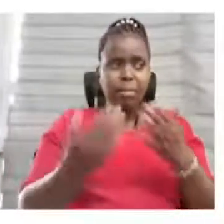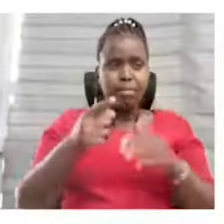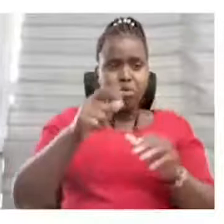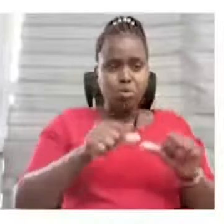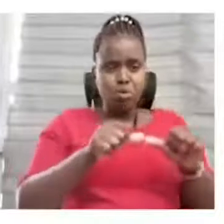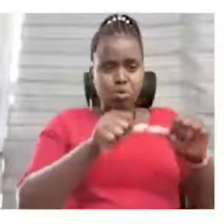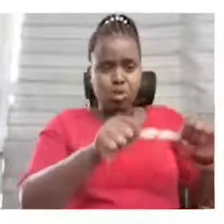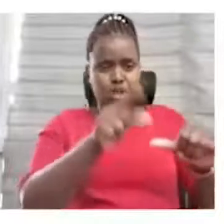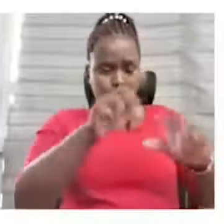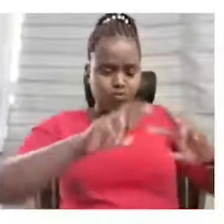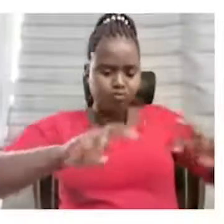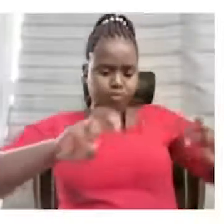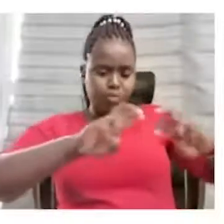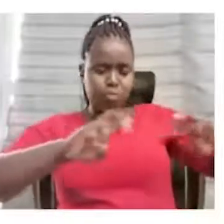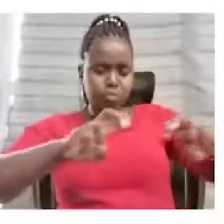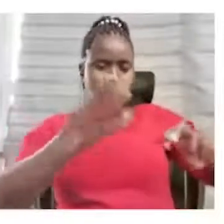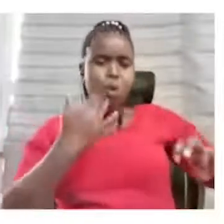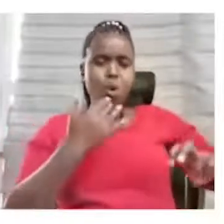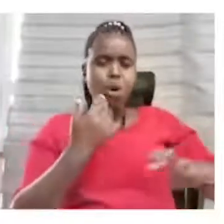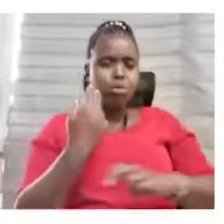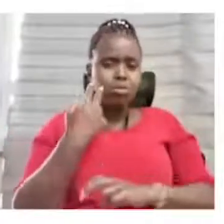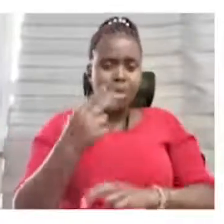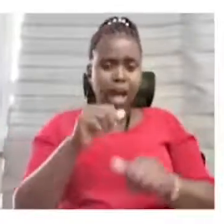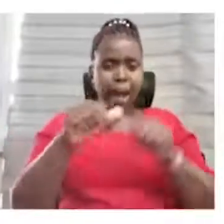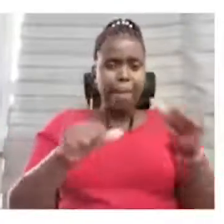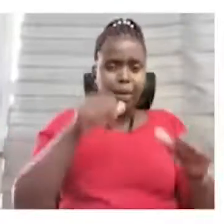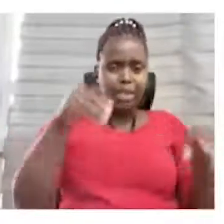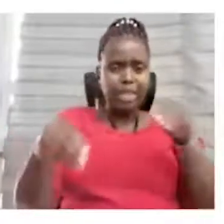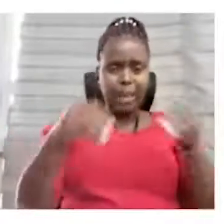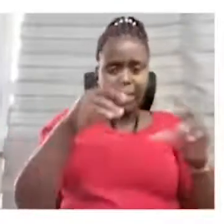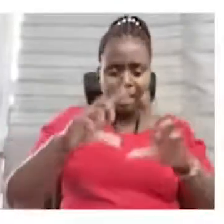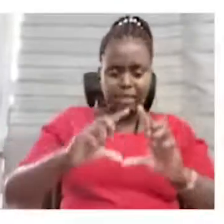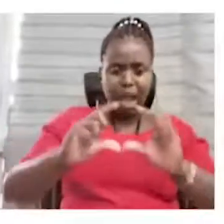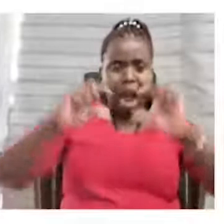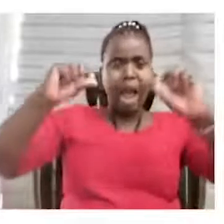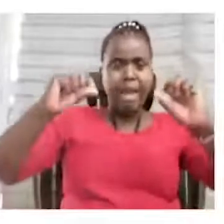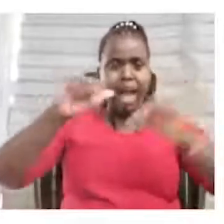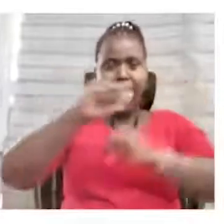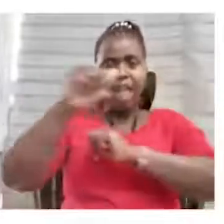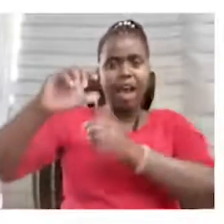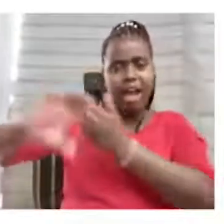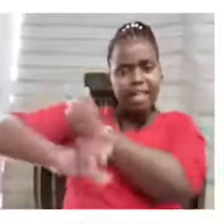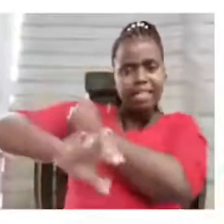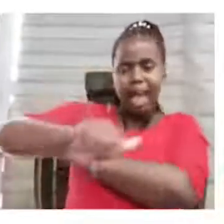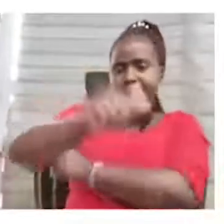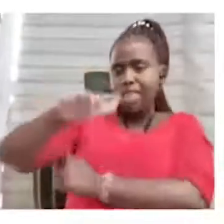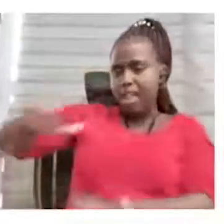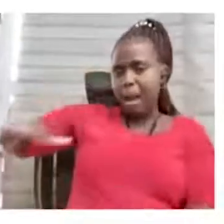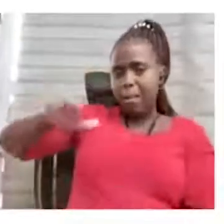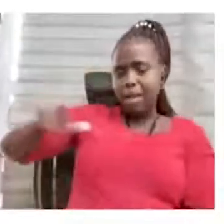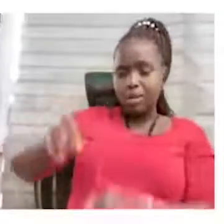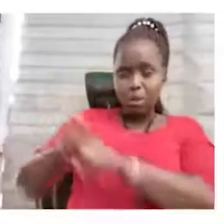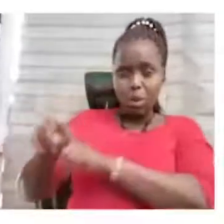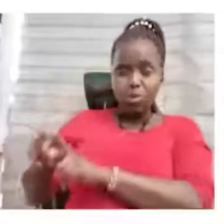research, trying to explore the mobile disability gap in other countries, in other regions. And we are also at